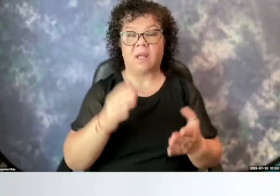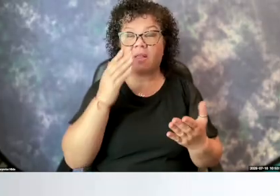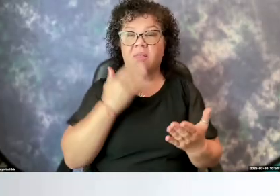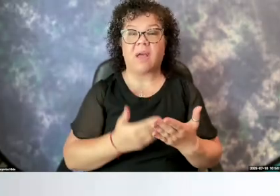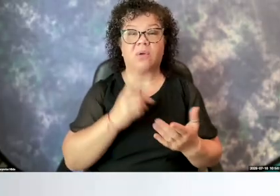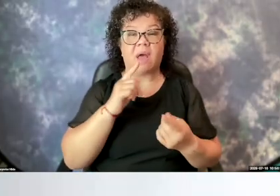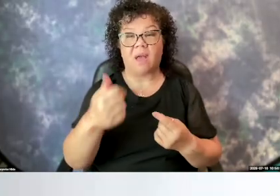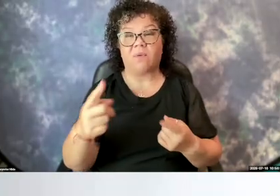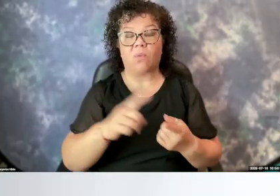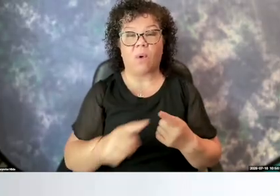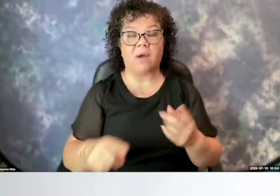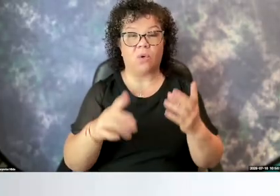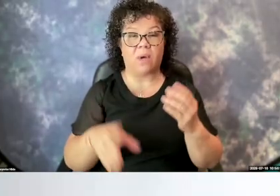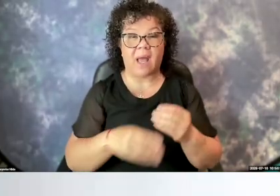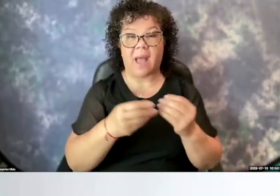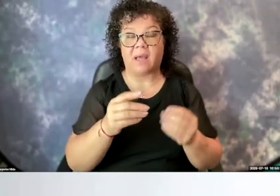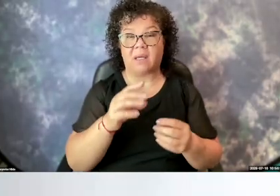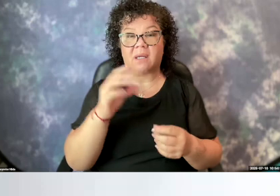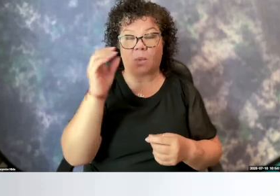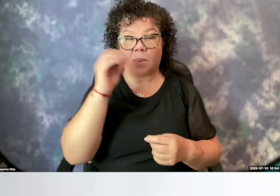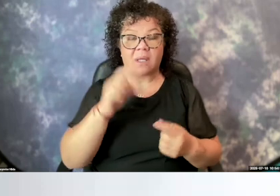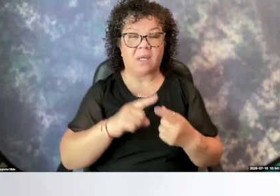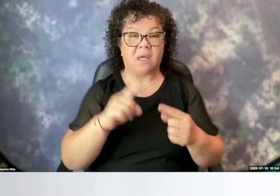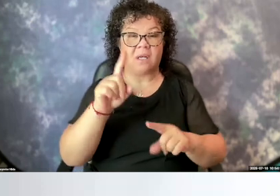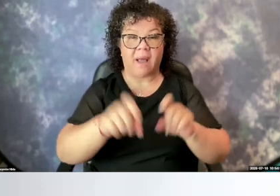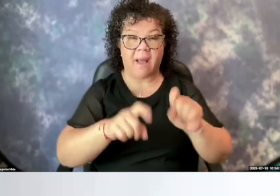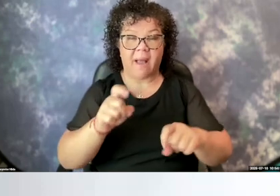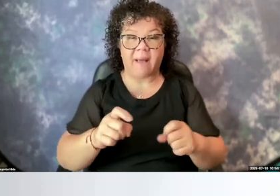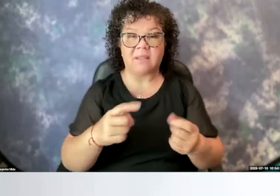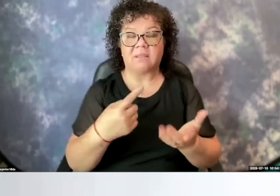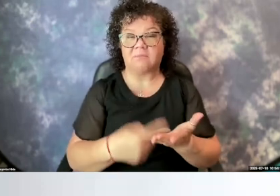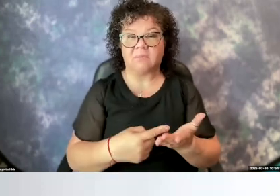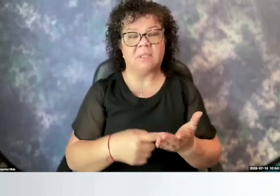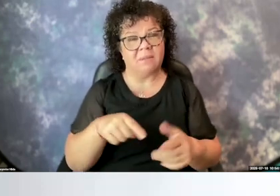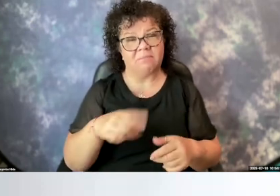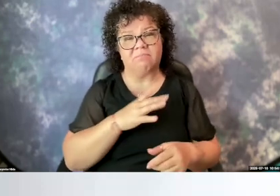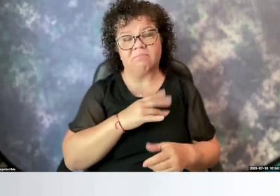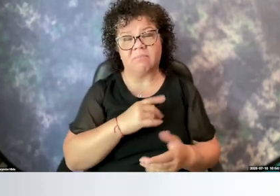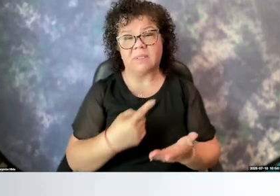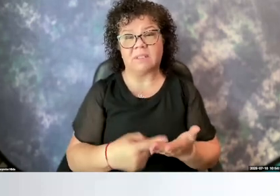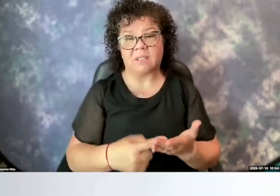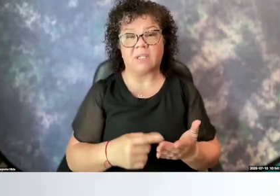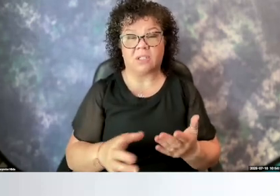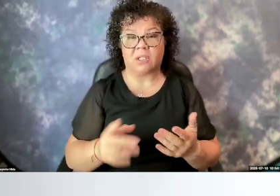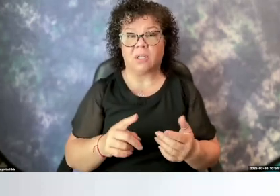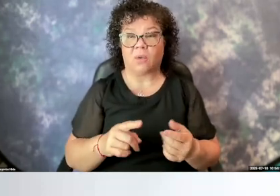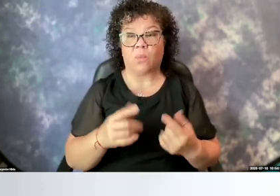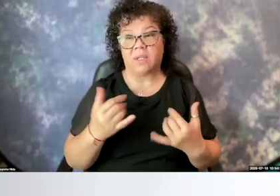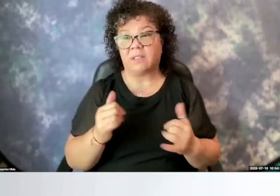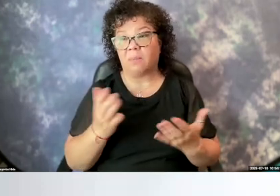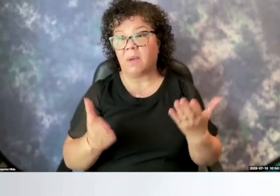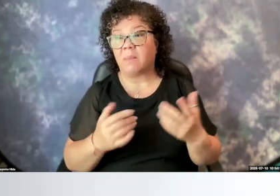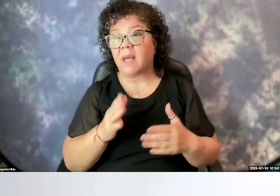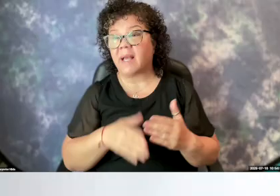really excellent discussion. And we covered a lot of ground today, and we might still end at 11. So great news.